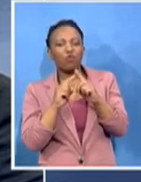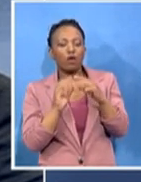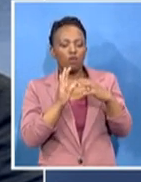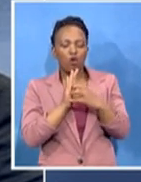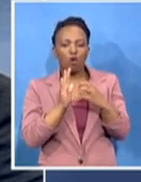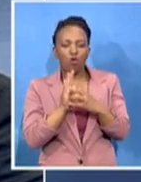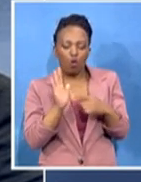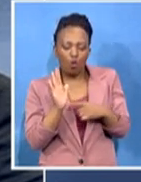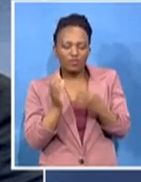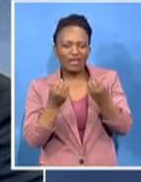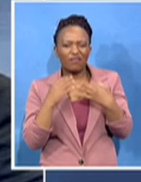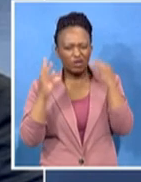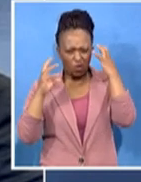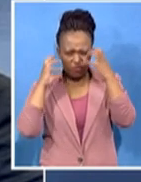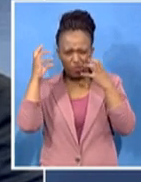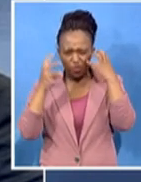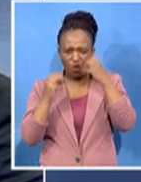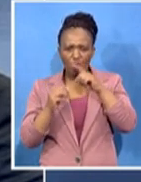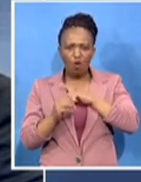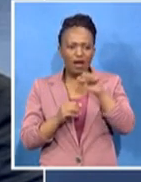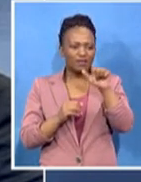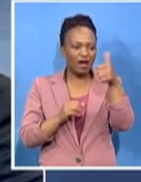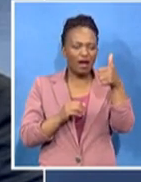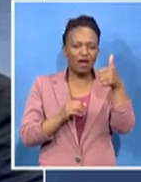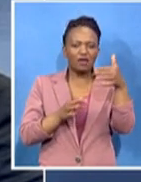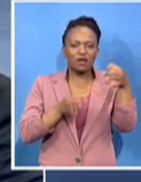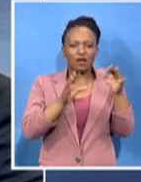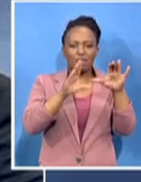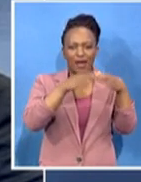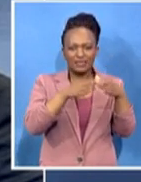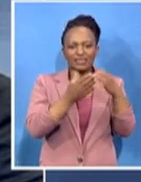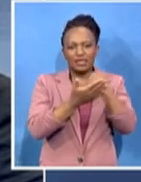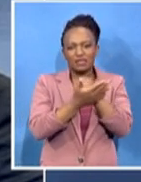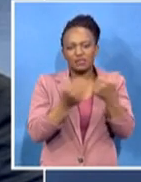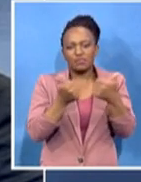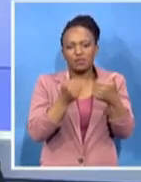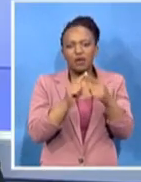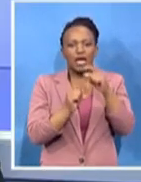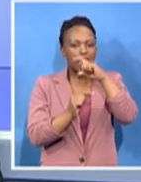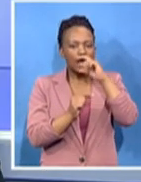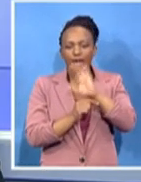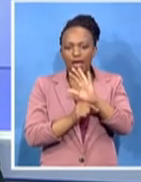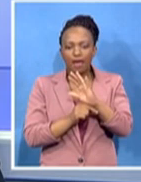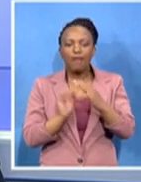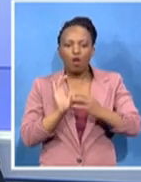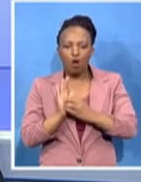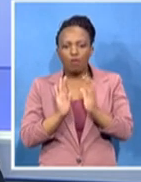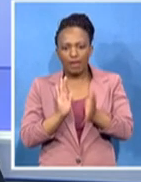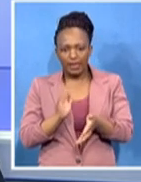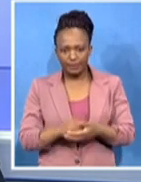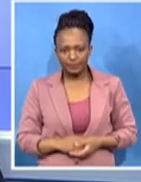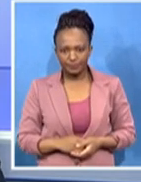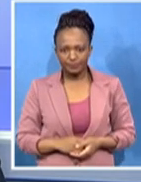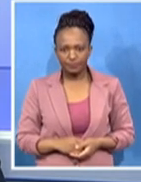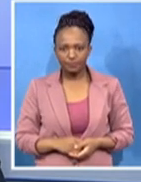of a party already registered. It's not the name, it's just the logo. So we were speaking to the chairperson of ActionSA yesterday, and he